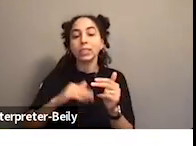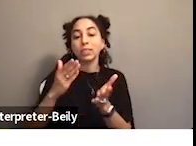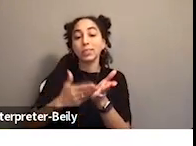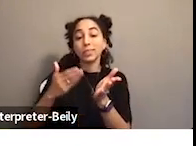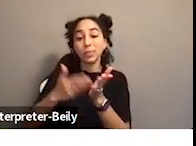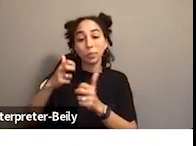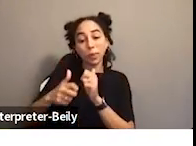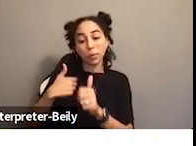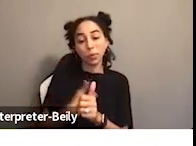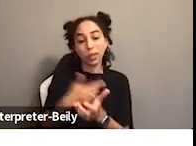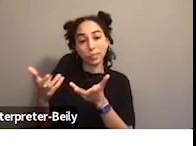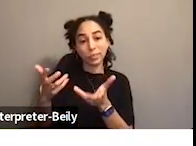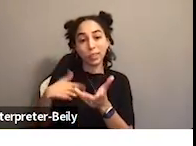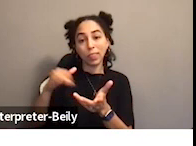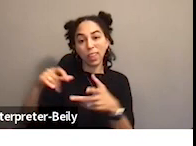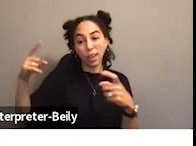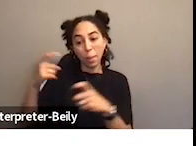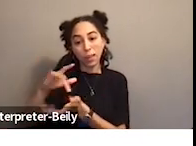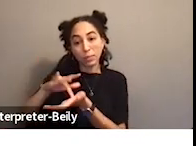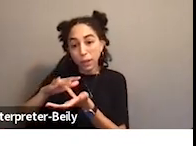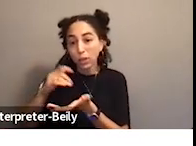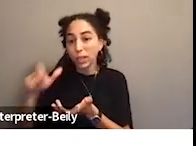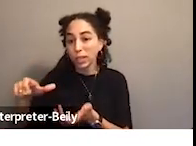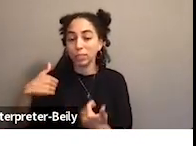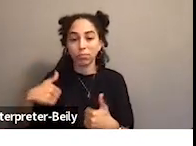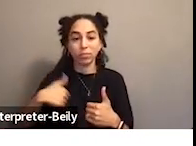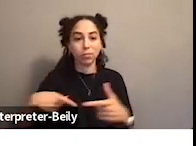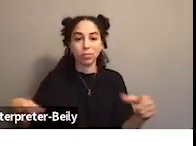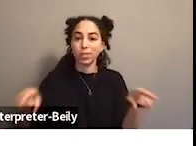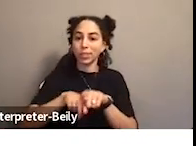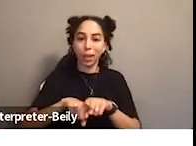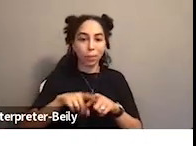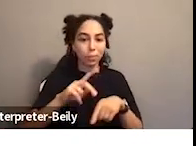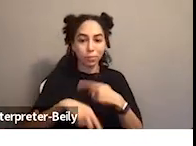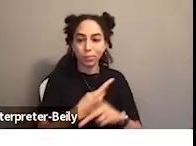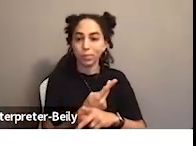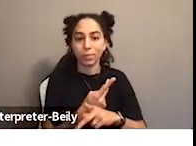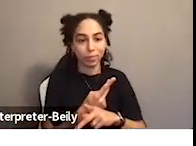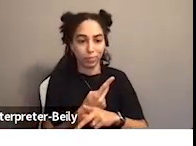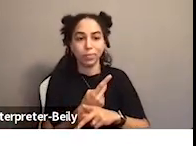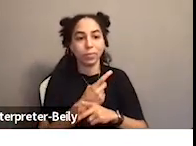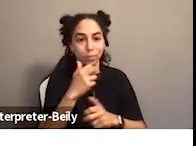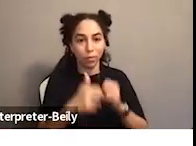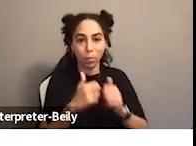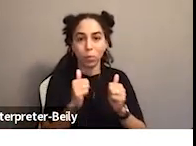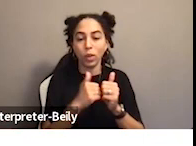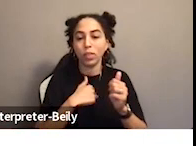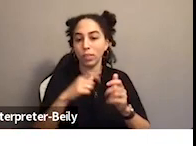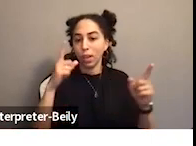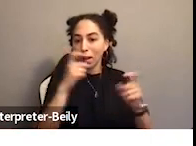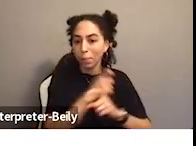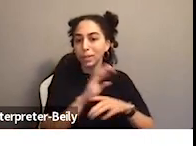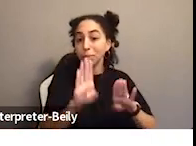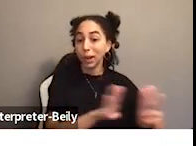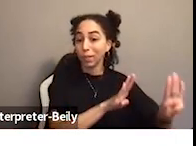we're dealing with right now, the complex medical needs. There's same kind of issue with complex behavioral needs. What we're trying to do is walk